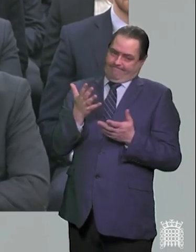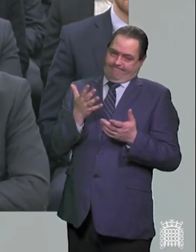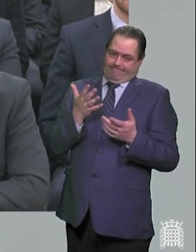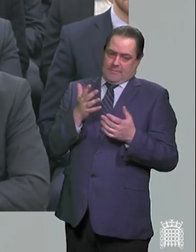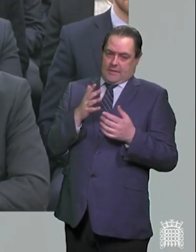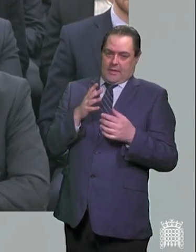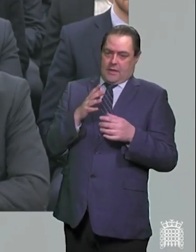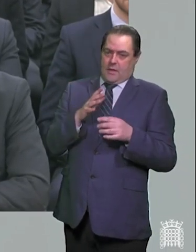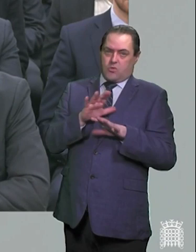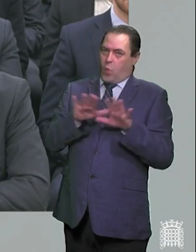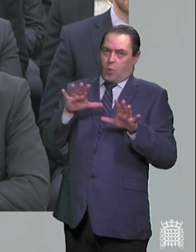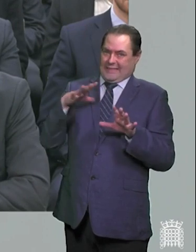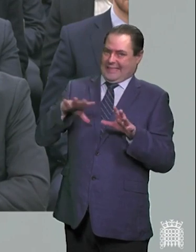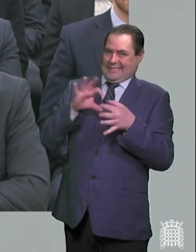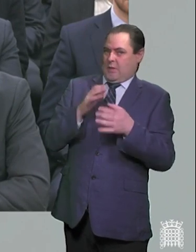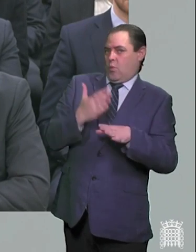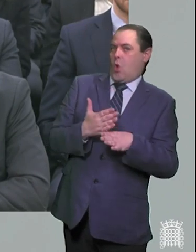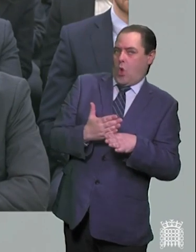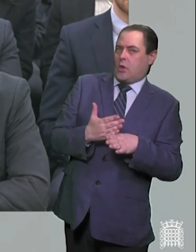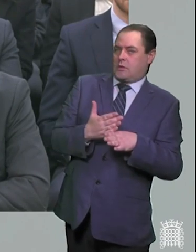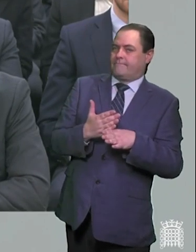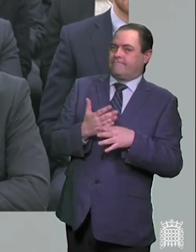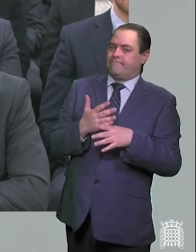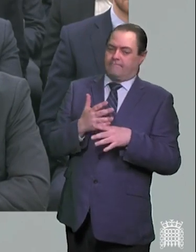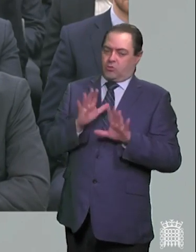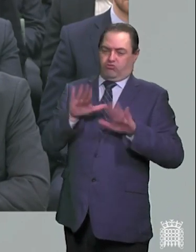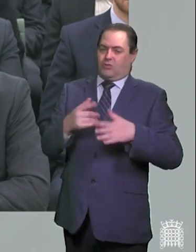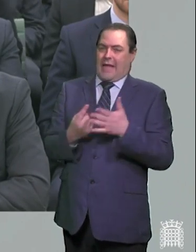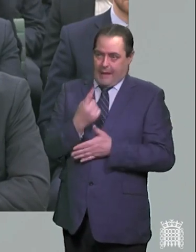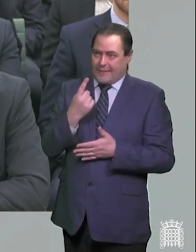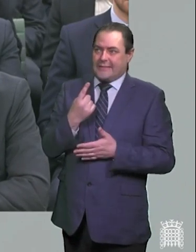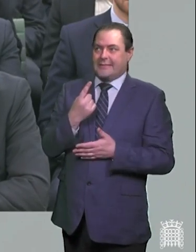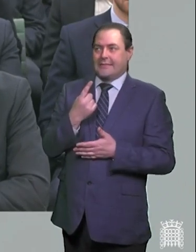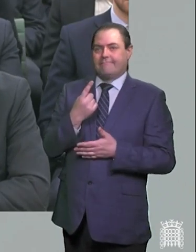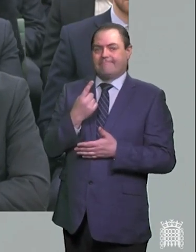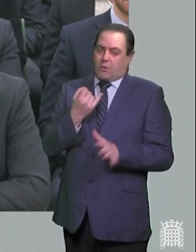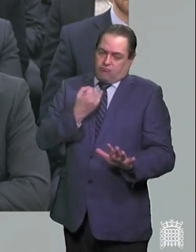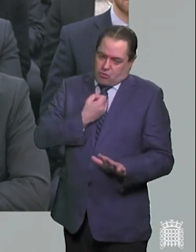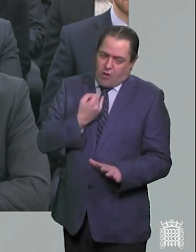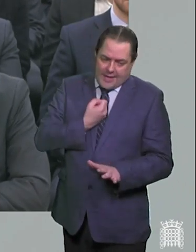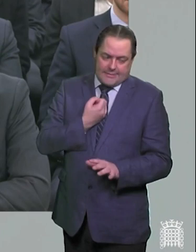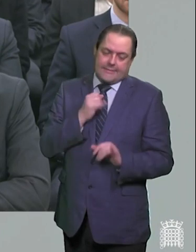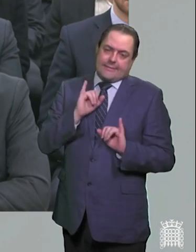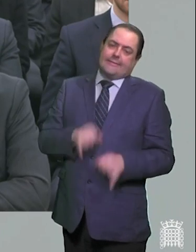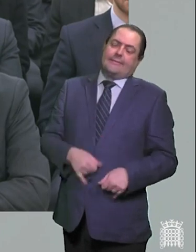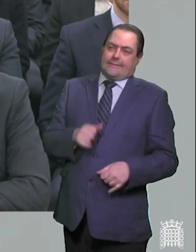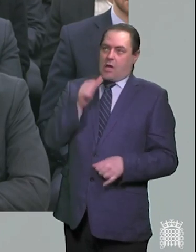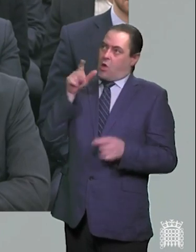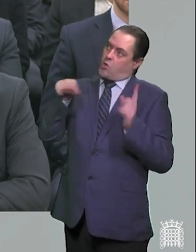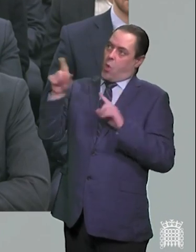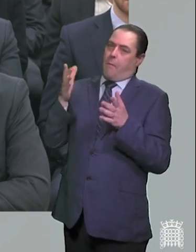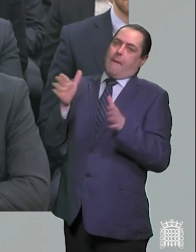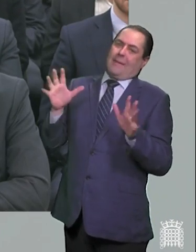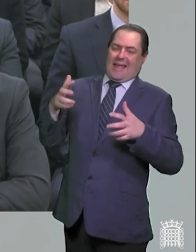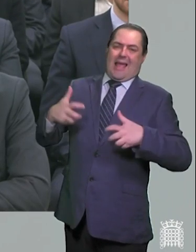to be necessary for work purposes. That was wrong. I bitterly regret it. I understand public anger and